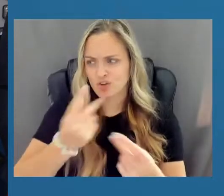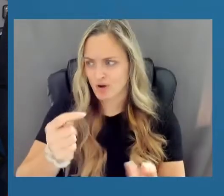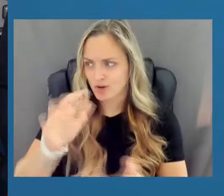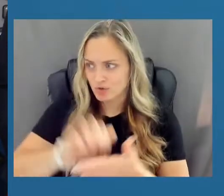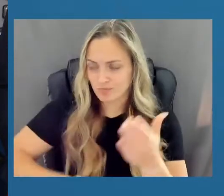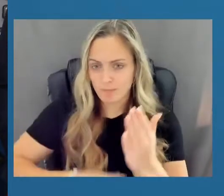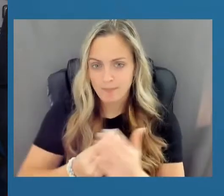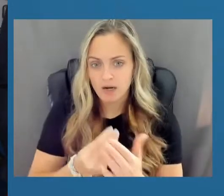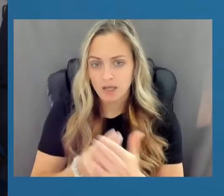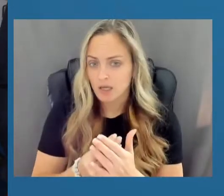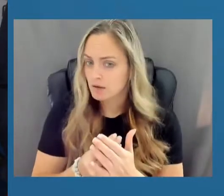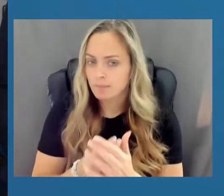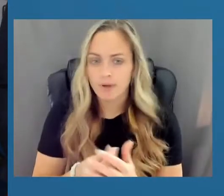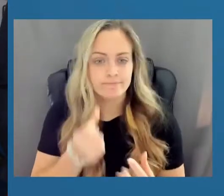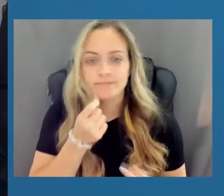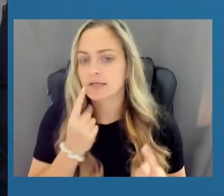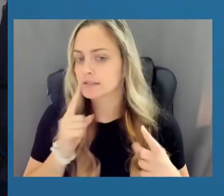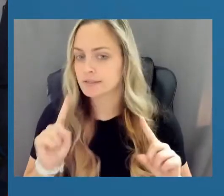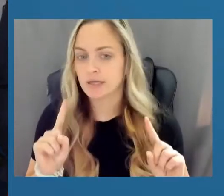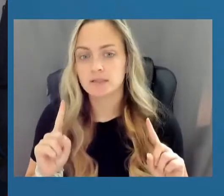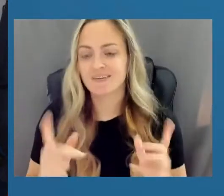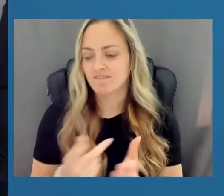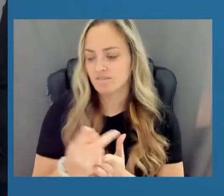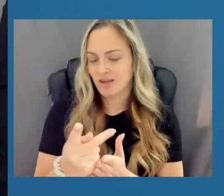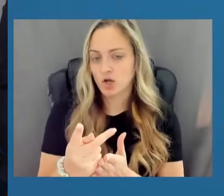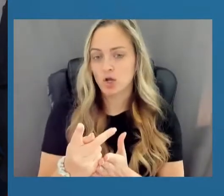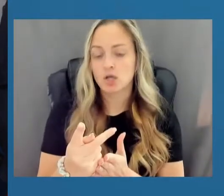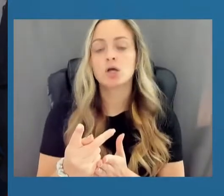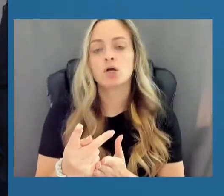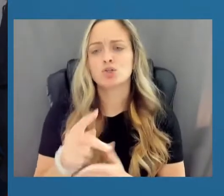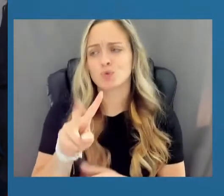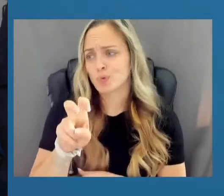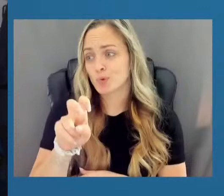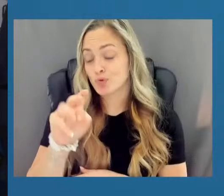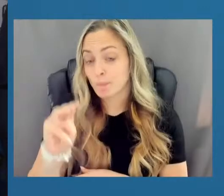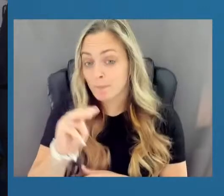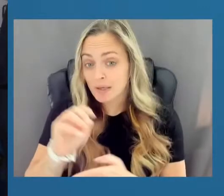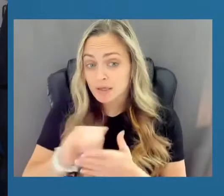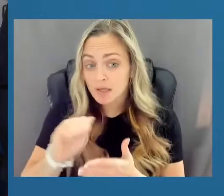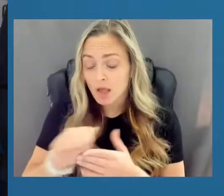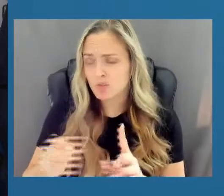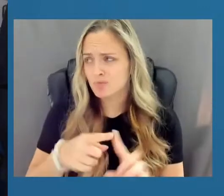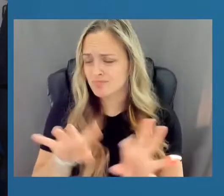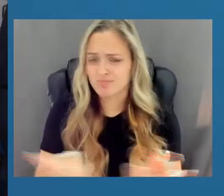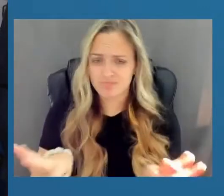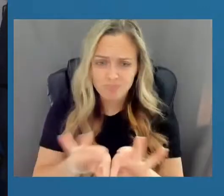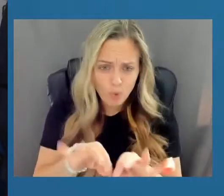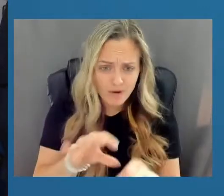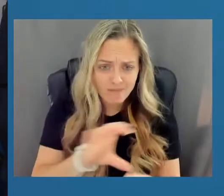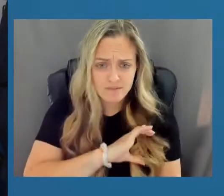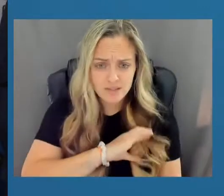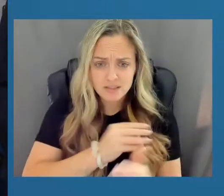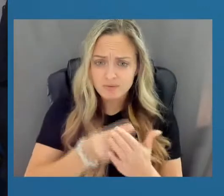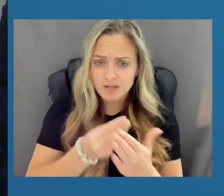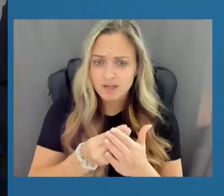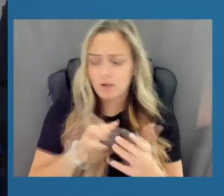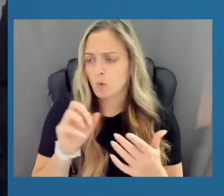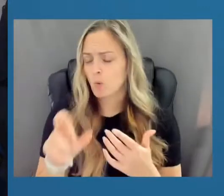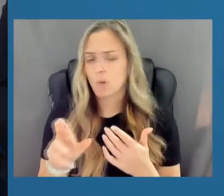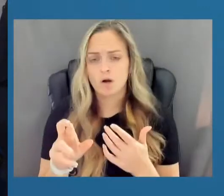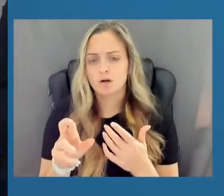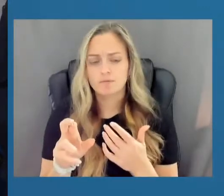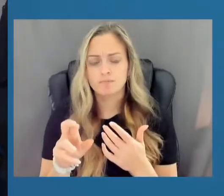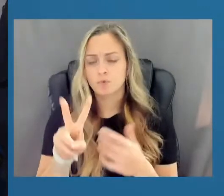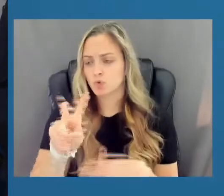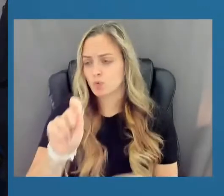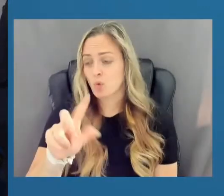failed. And whether it was clawing back the $200 million from vital police funding, and that included $2.3